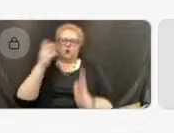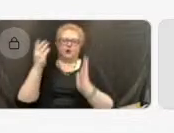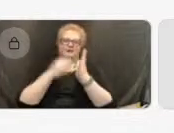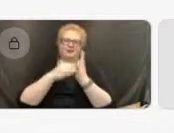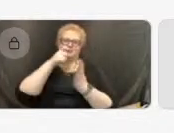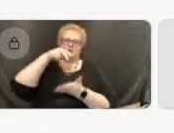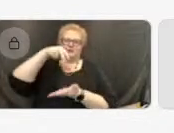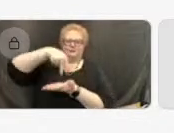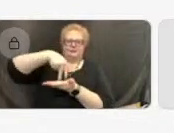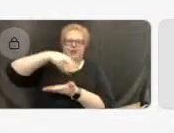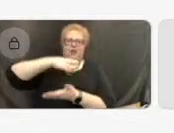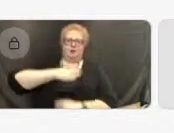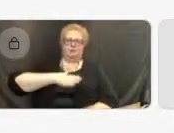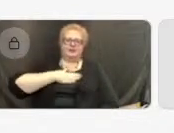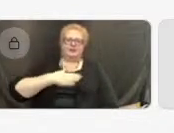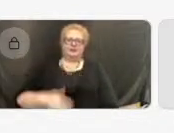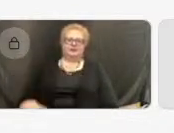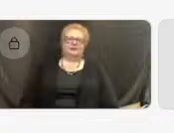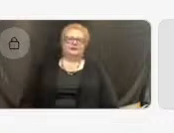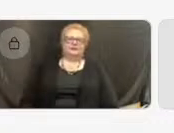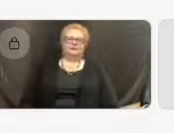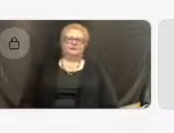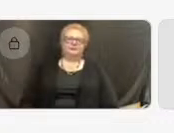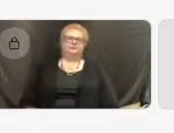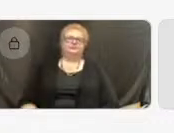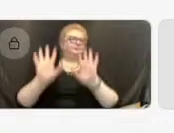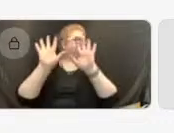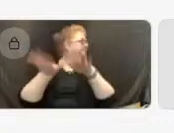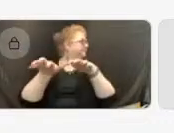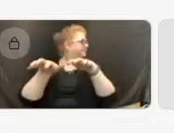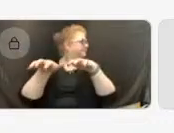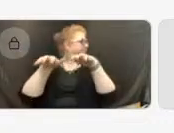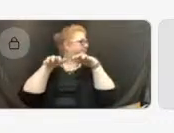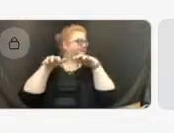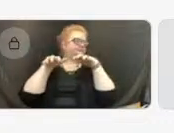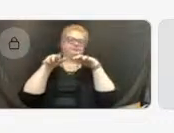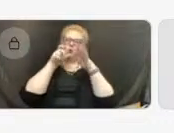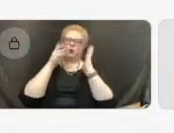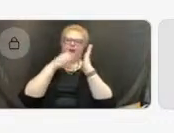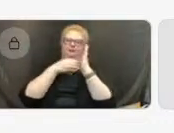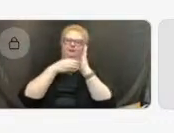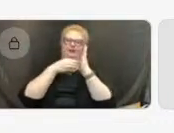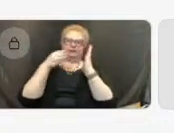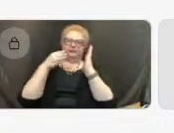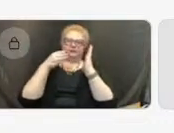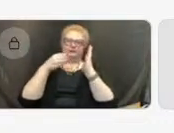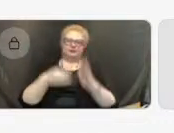stand just to give you an idea of all the folks here that are in opposition.